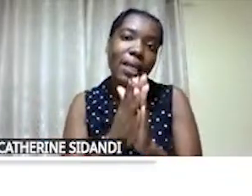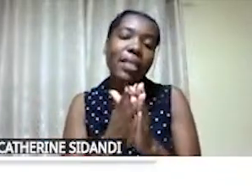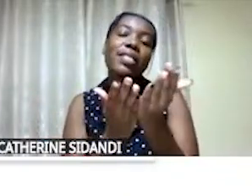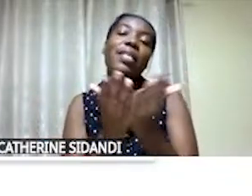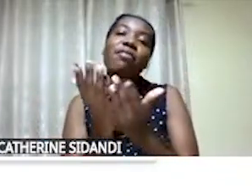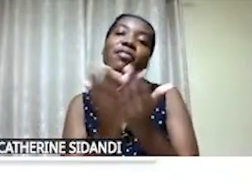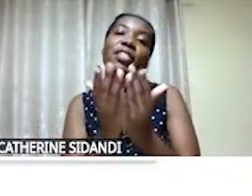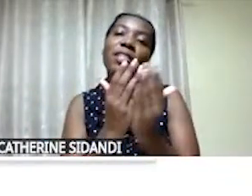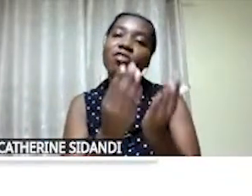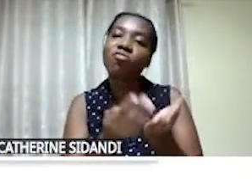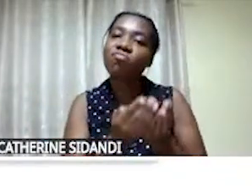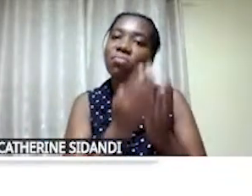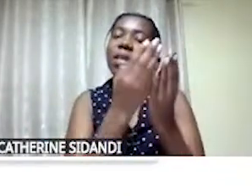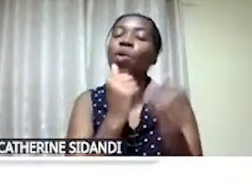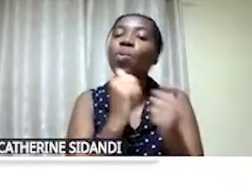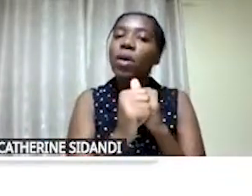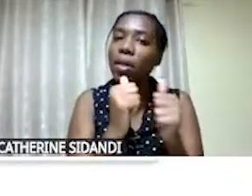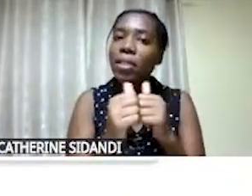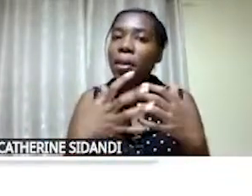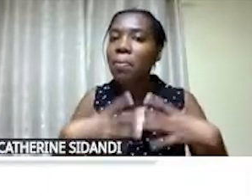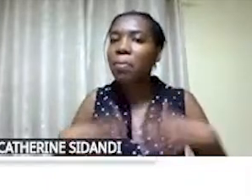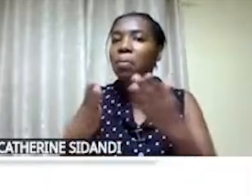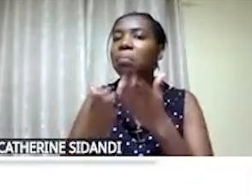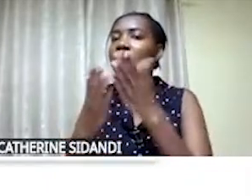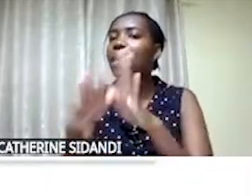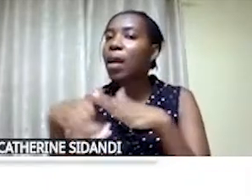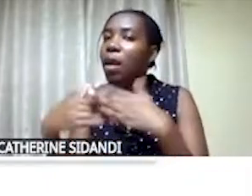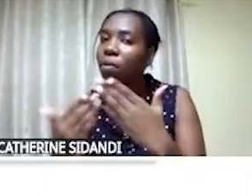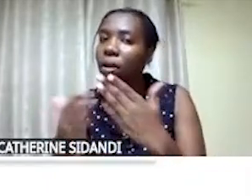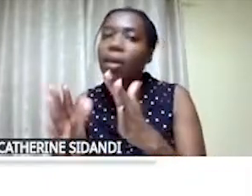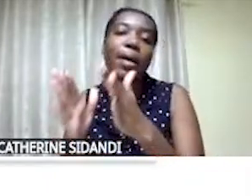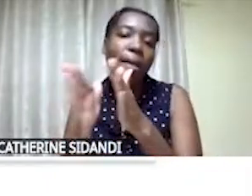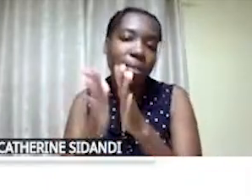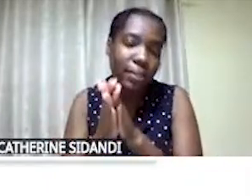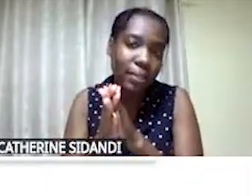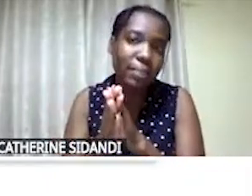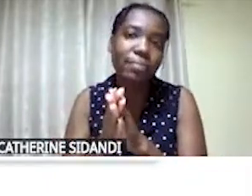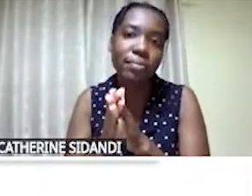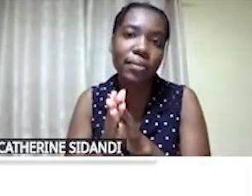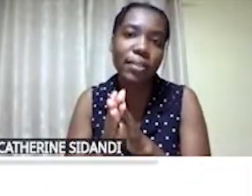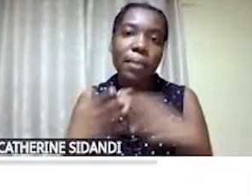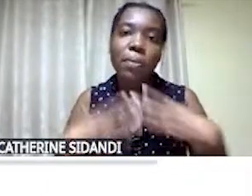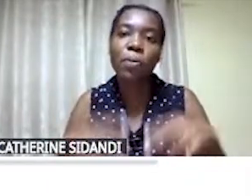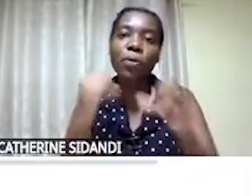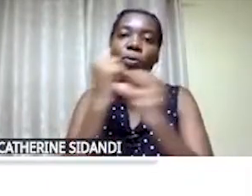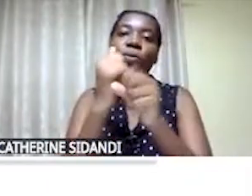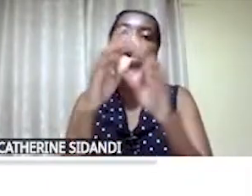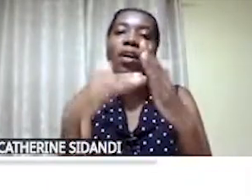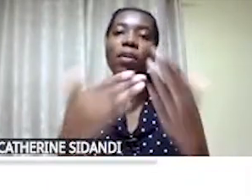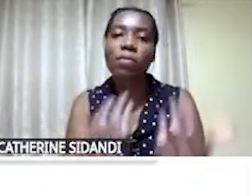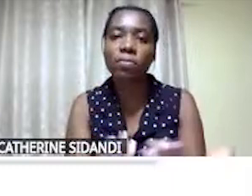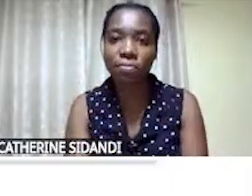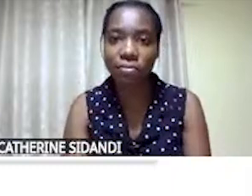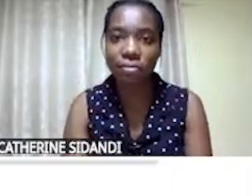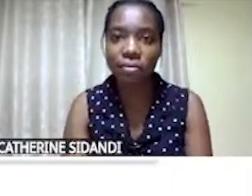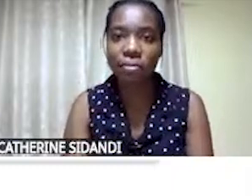being provided, how are people providing it, and most importantly, how are they, how are they doing it? Yeah, that way we are